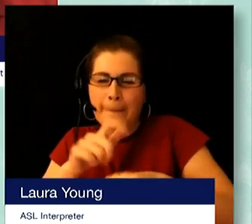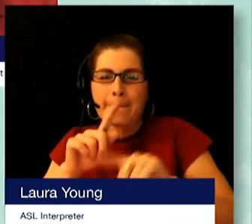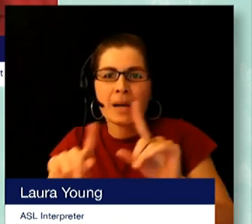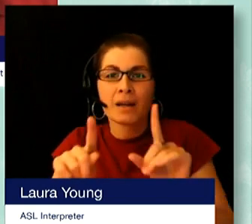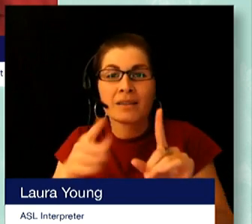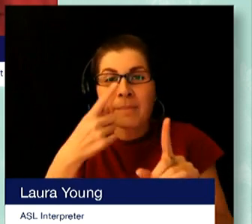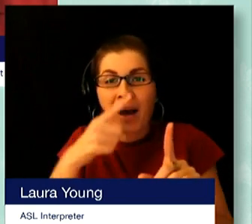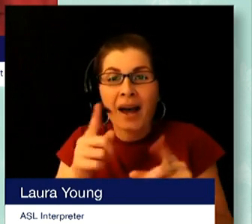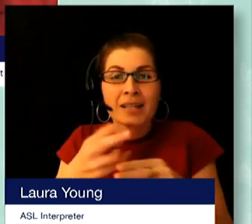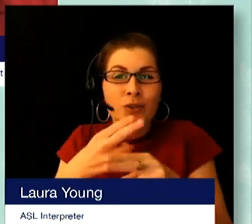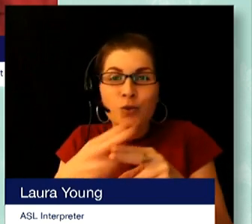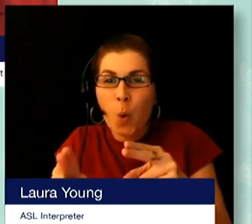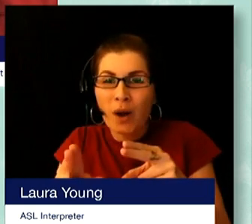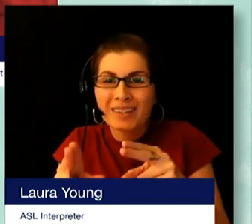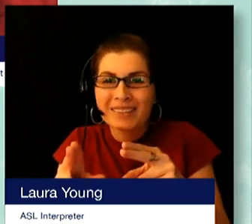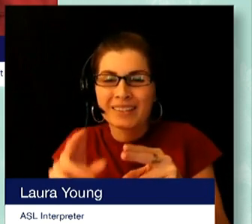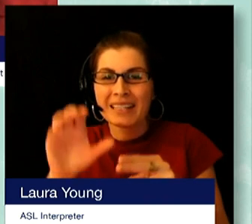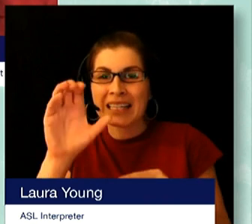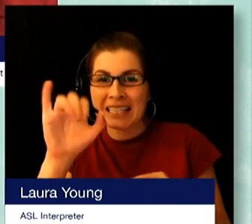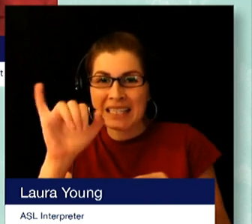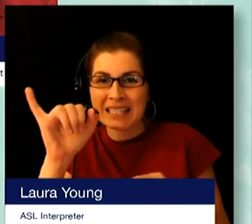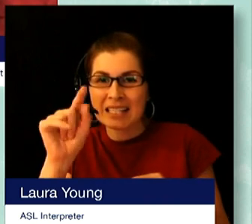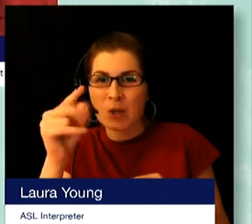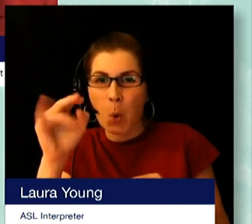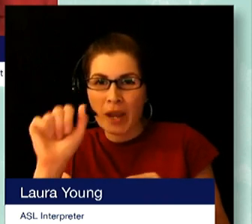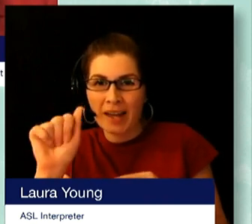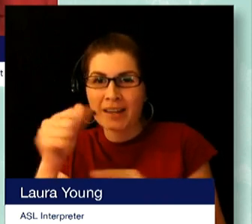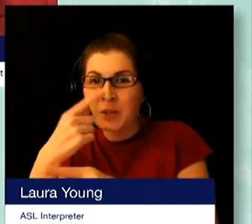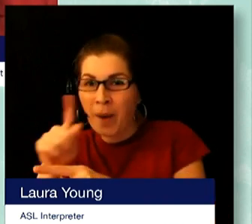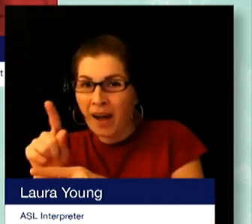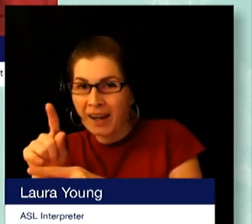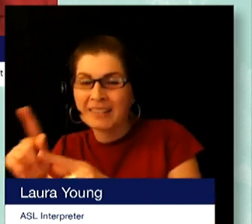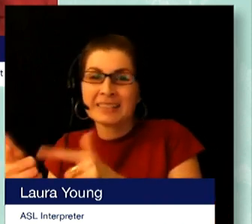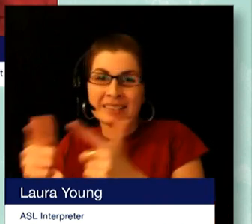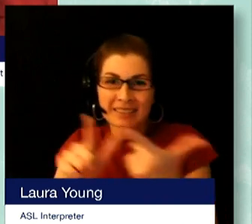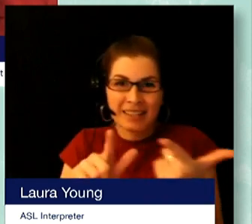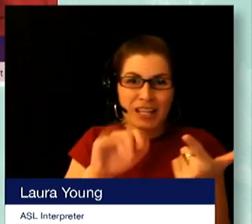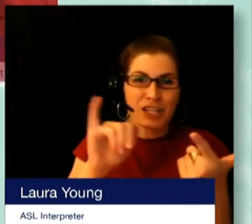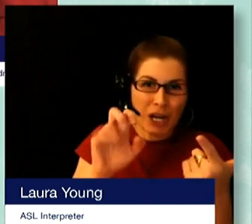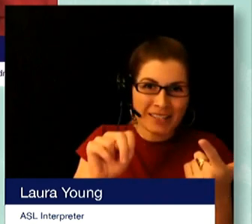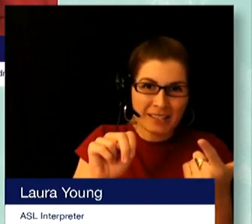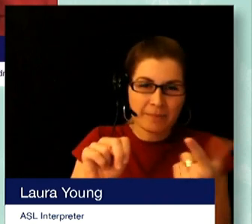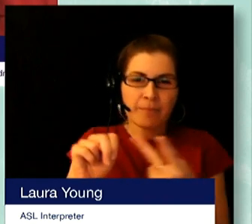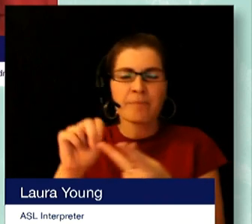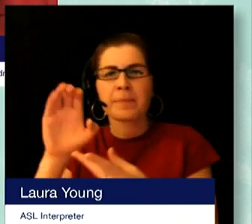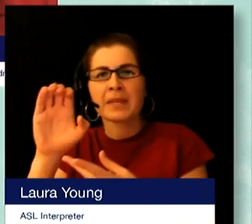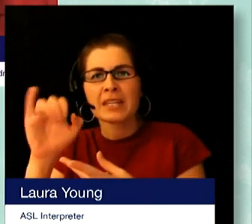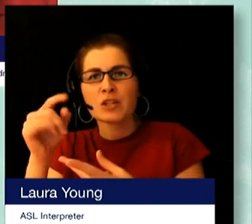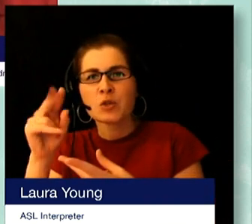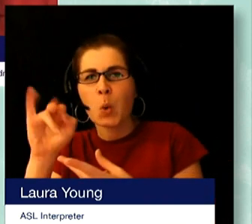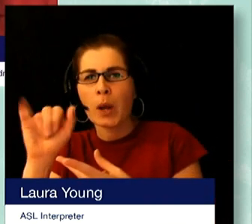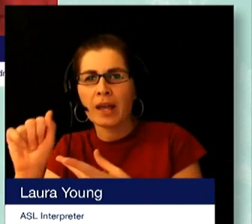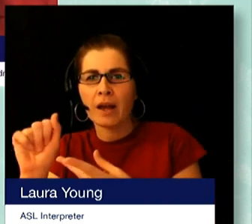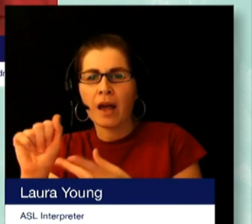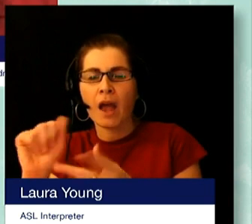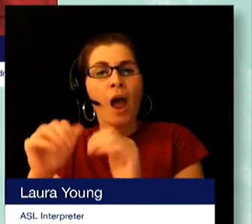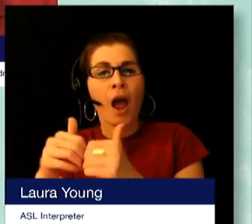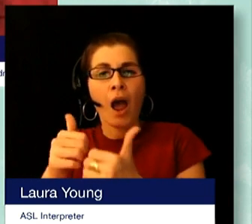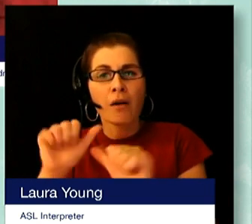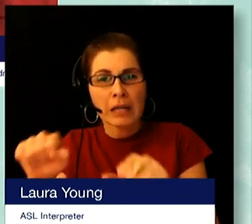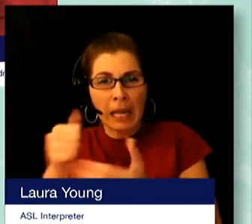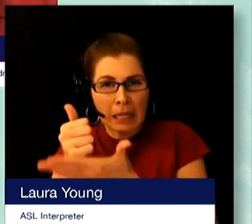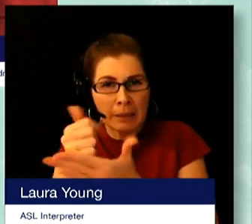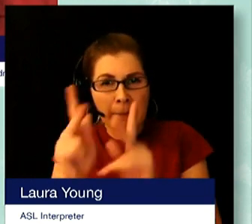quick words, and Cyntoia, we'll start with you and then go over to you, Jason. What can people do to help this effort? How can people